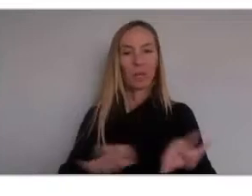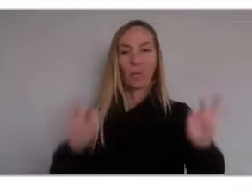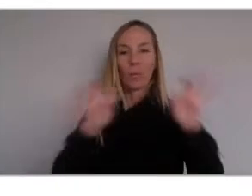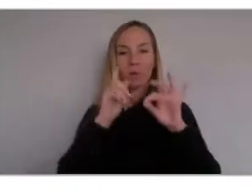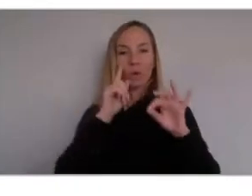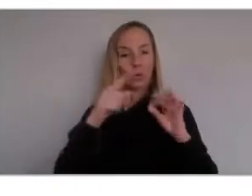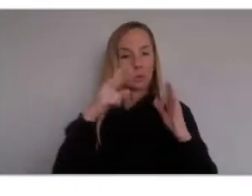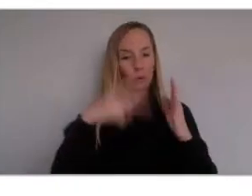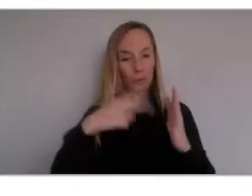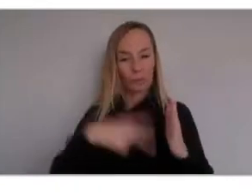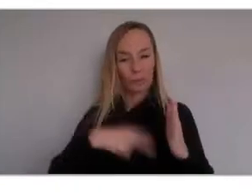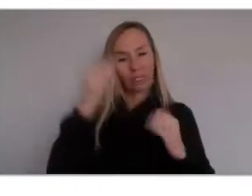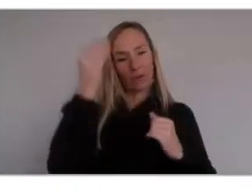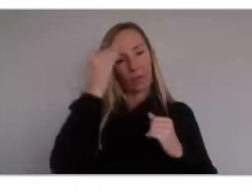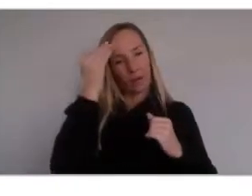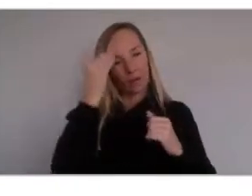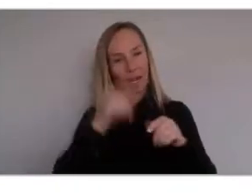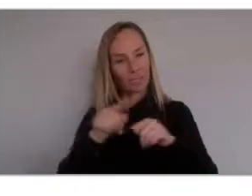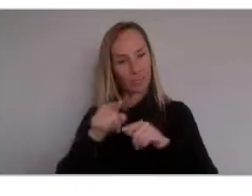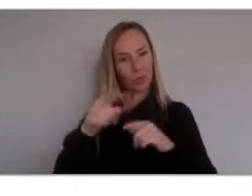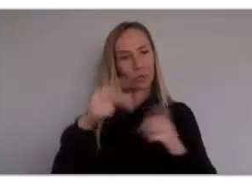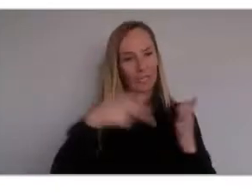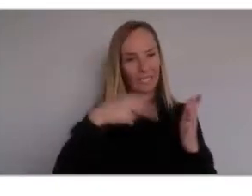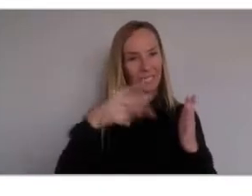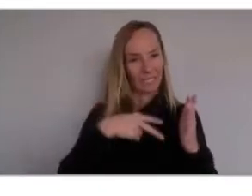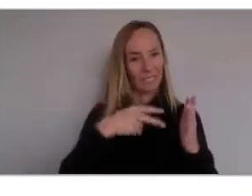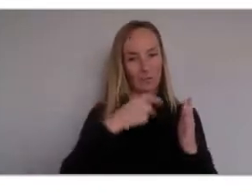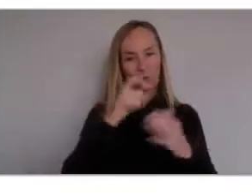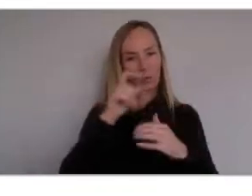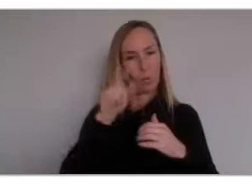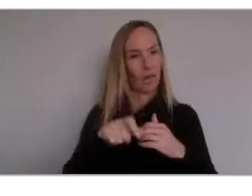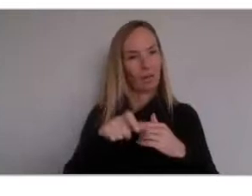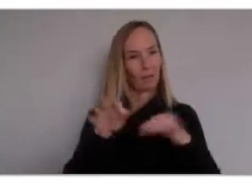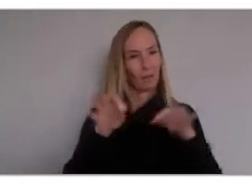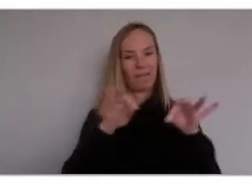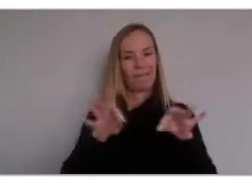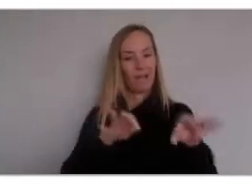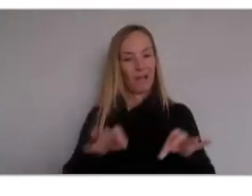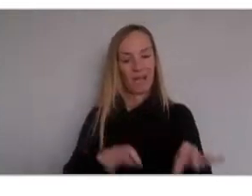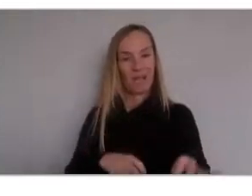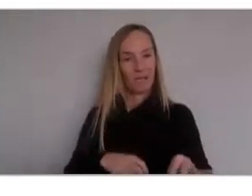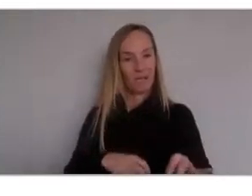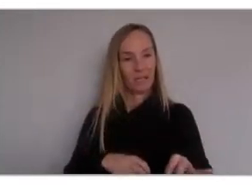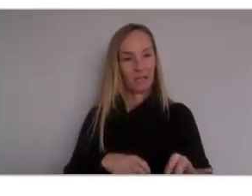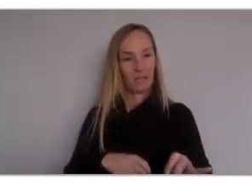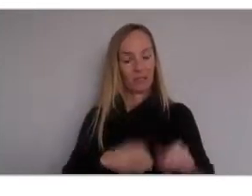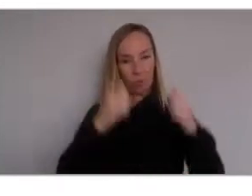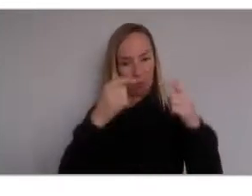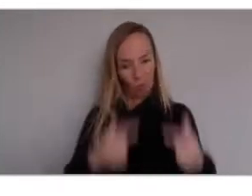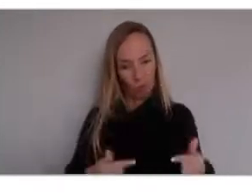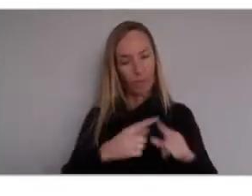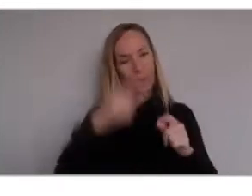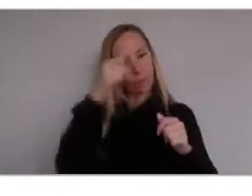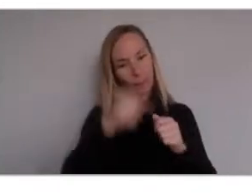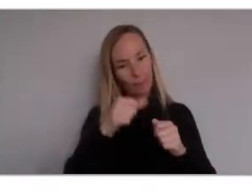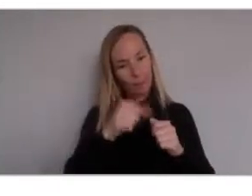up and be aware of as you're reading. So you don't have to define all of these, but keep in mind that